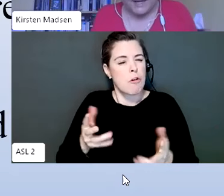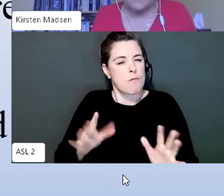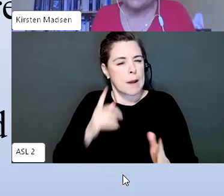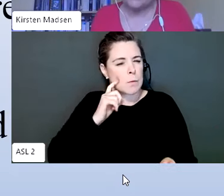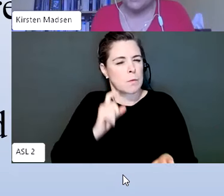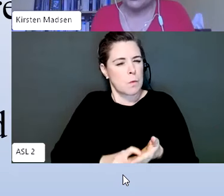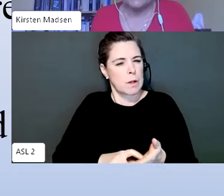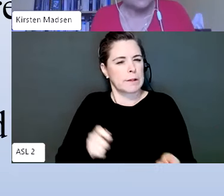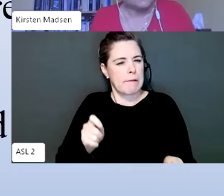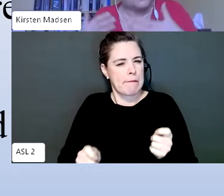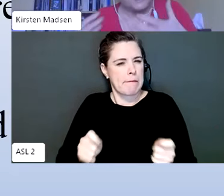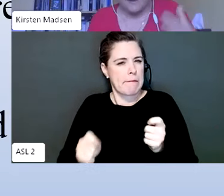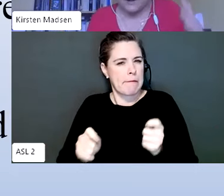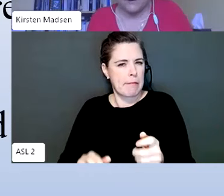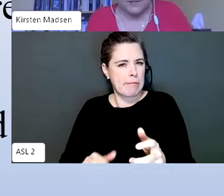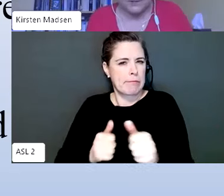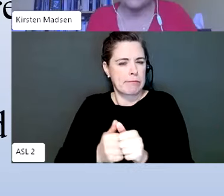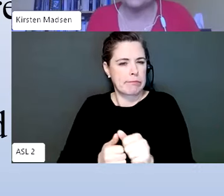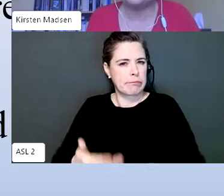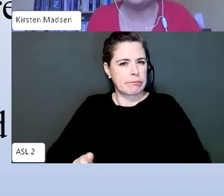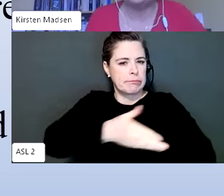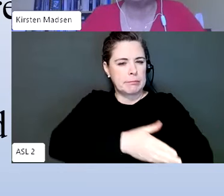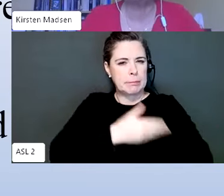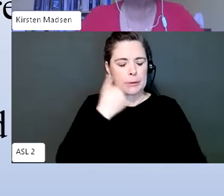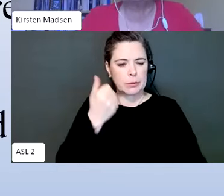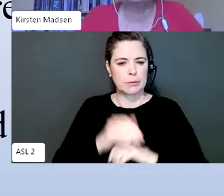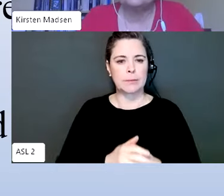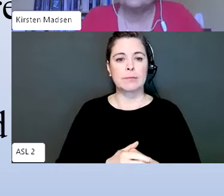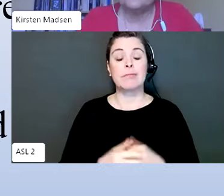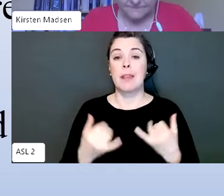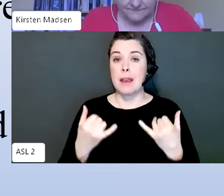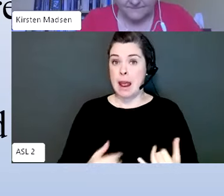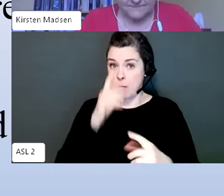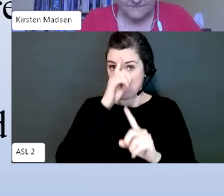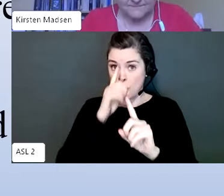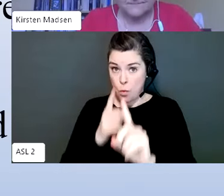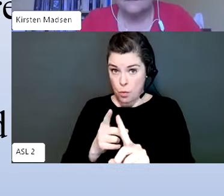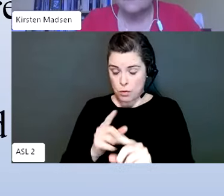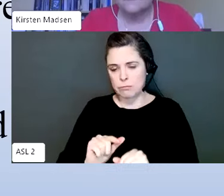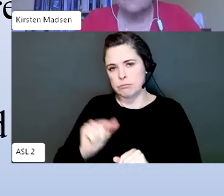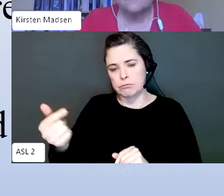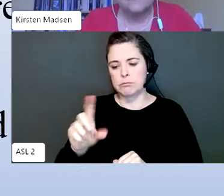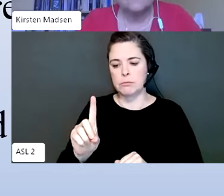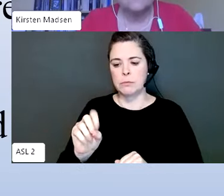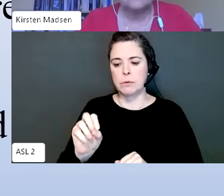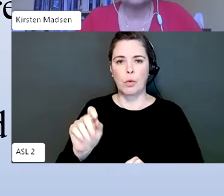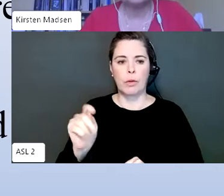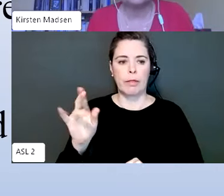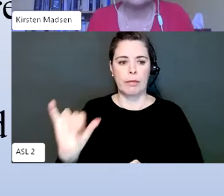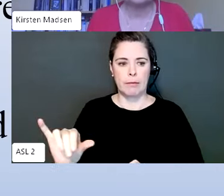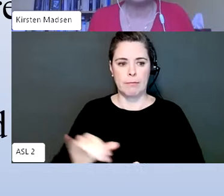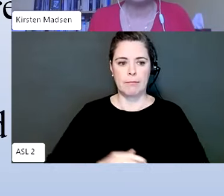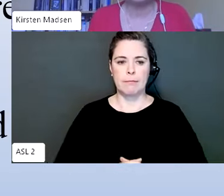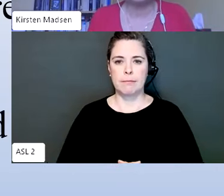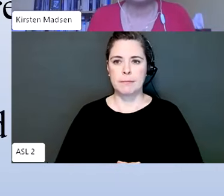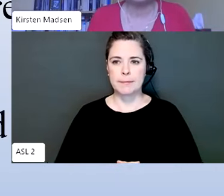current aims of the project, I'm going to hand that over to Dorothy. Thank you. So again, implementing the